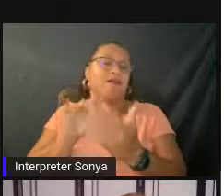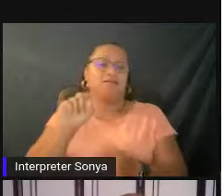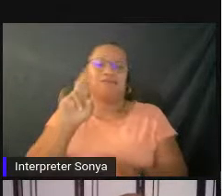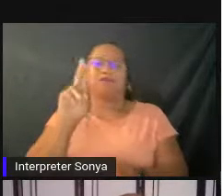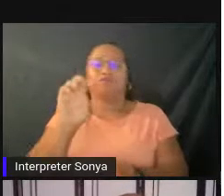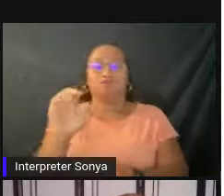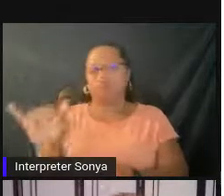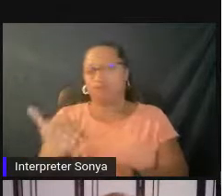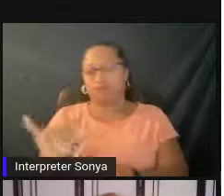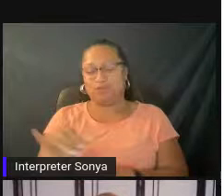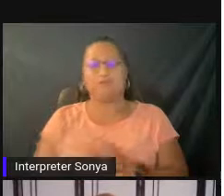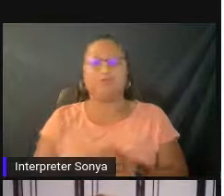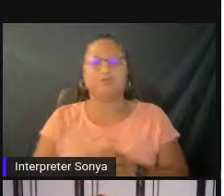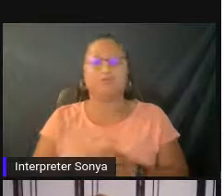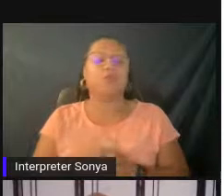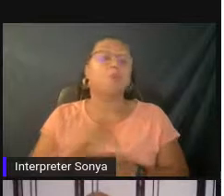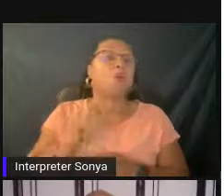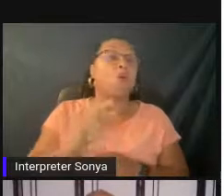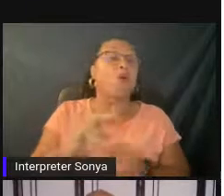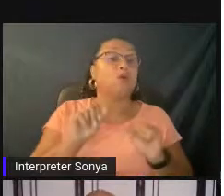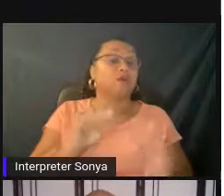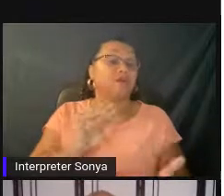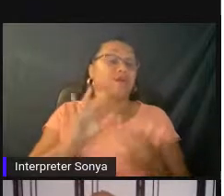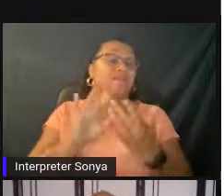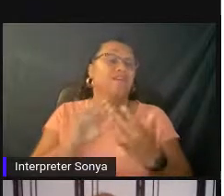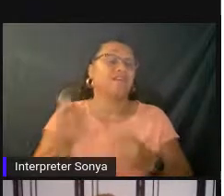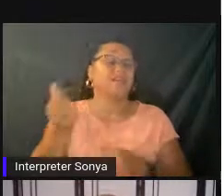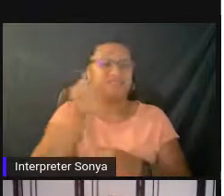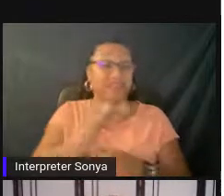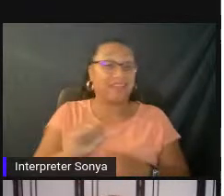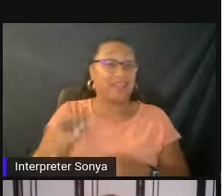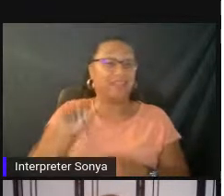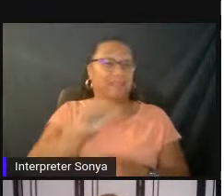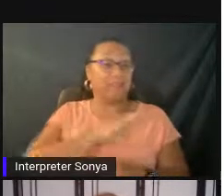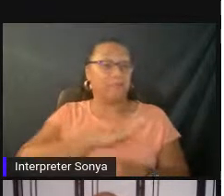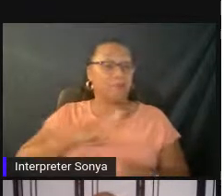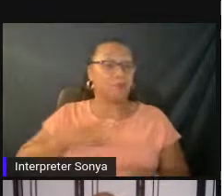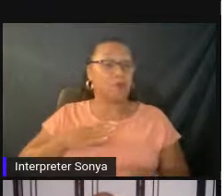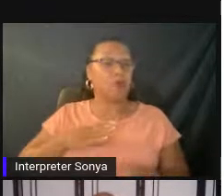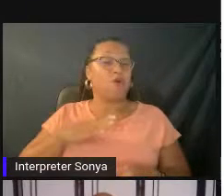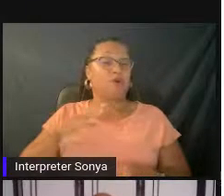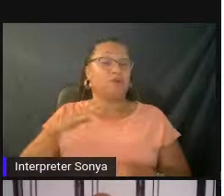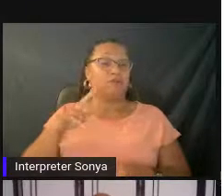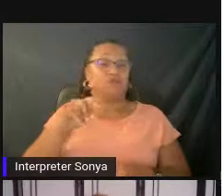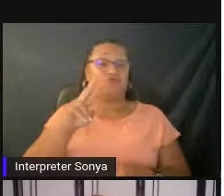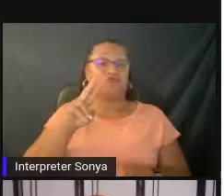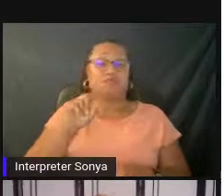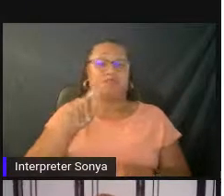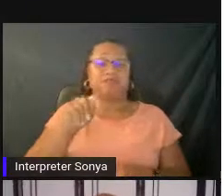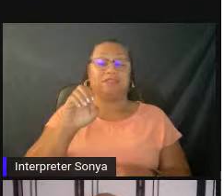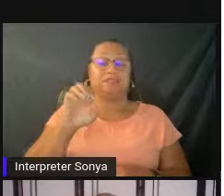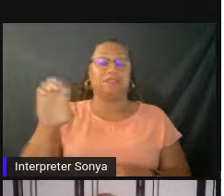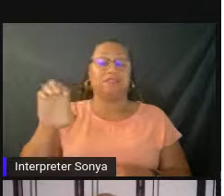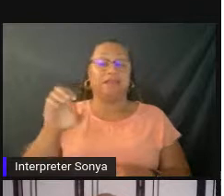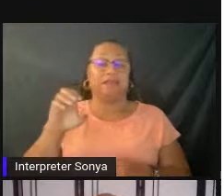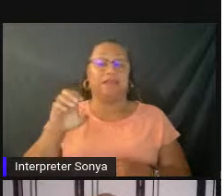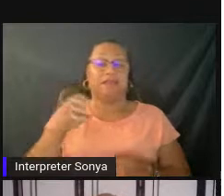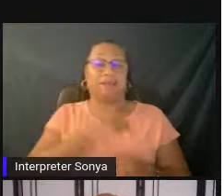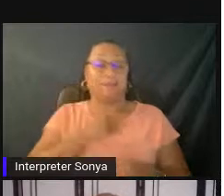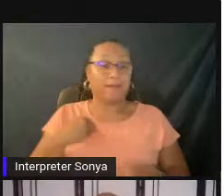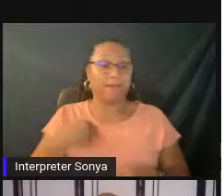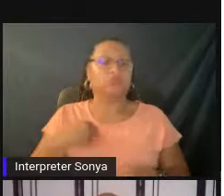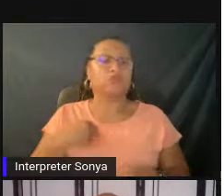mentioned. Or you could reach out to any of the board of trustees, or you could also go to the website,